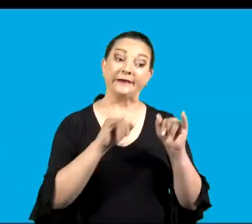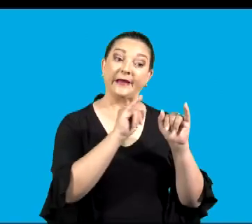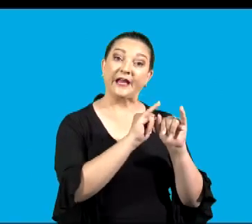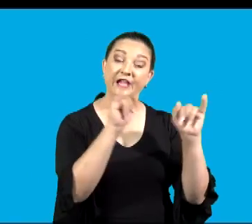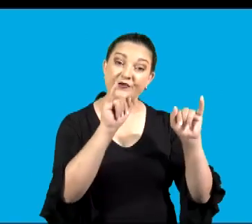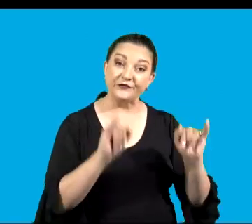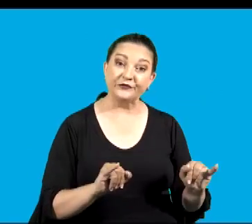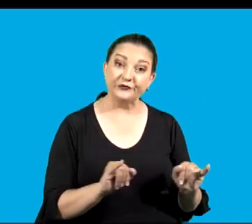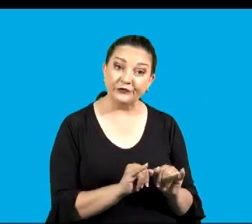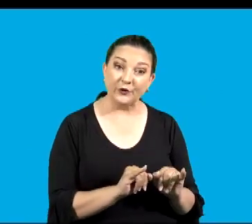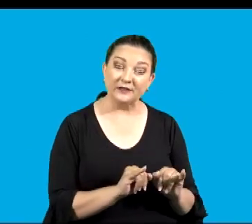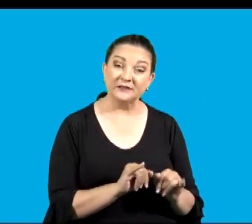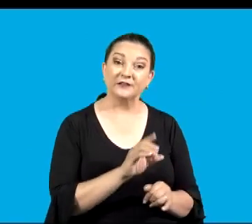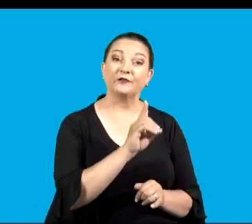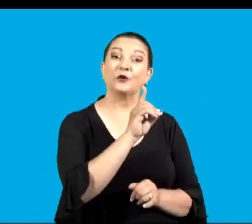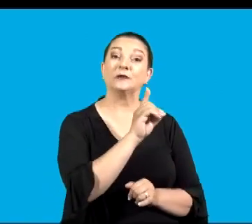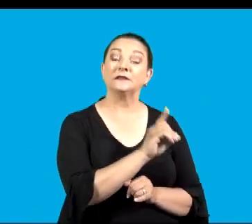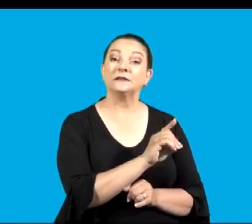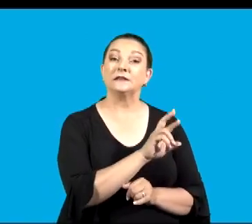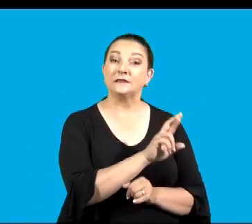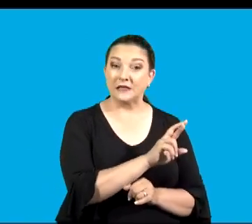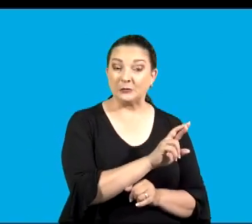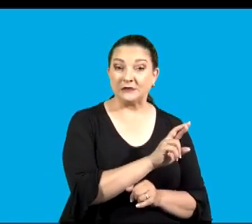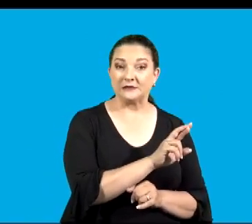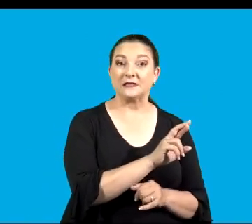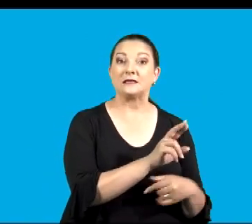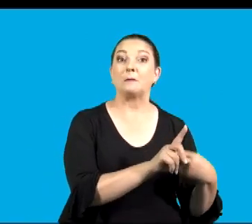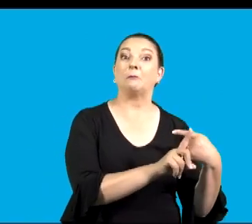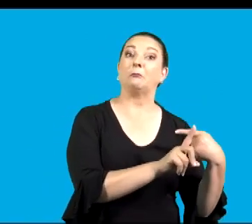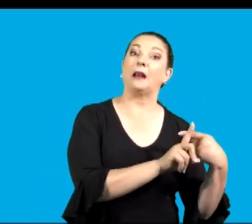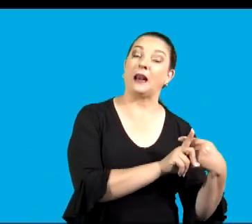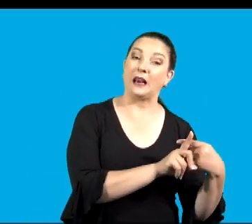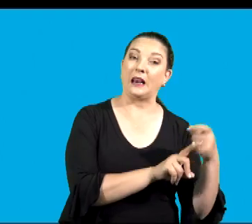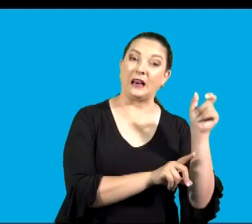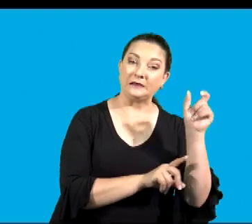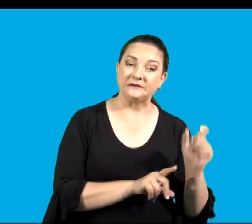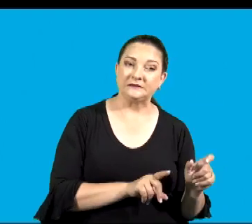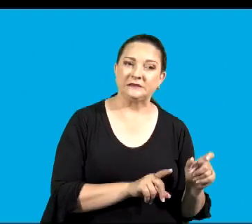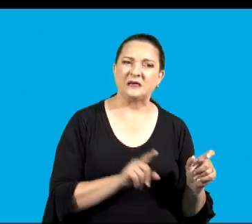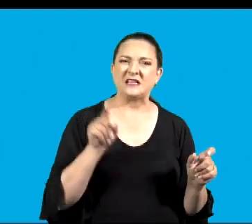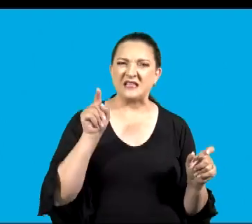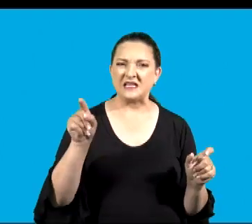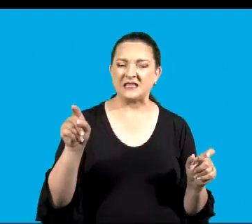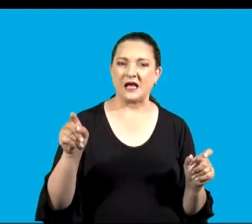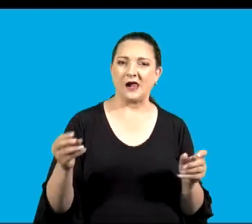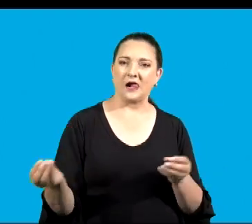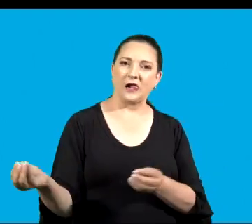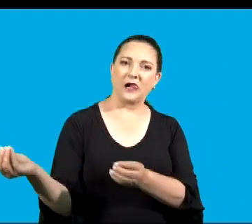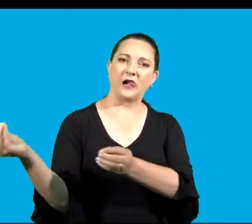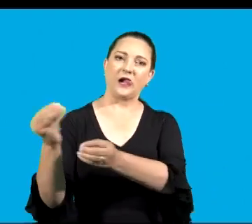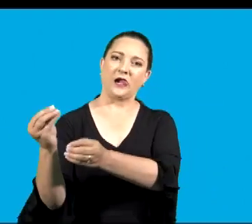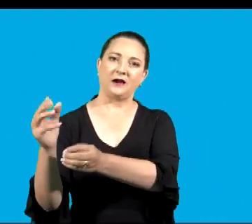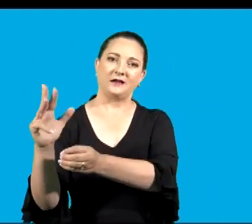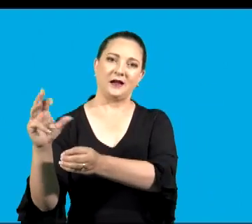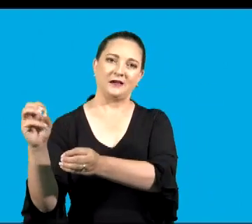invoice which was recorded on the debit side, which is a plus. So they added 900 rands